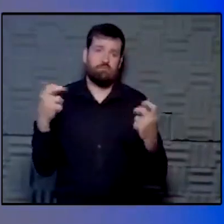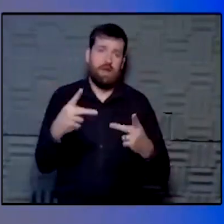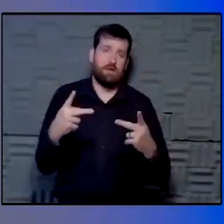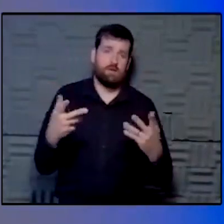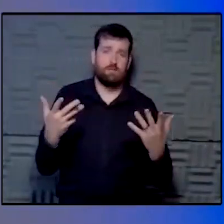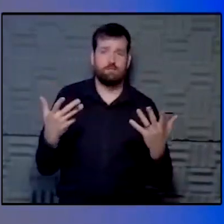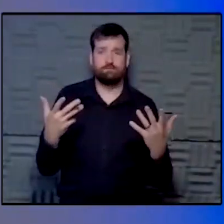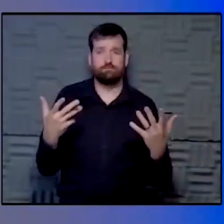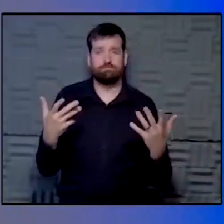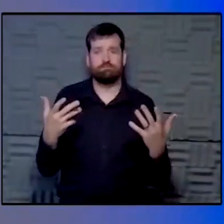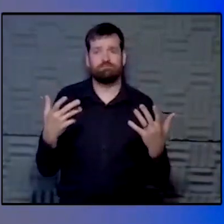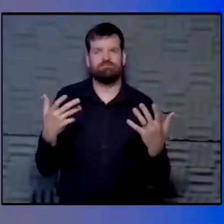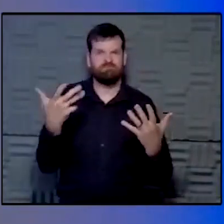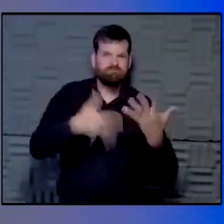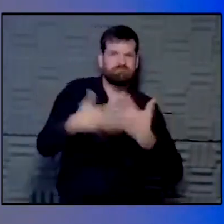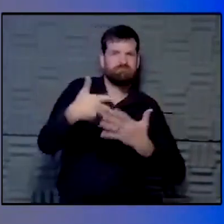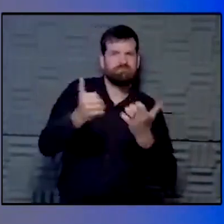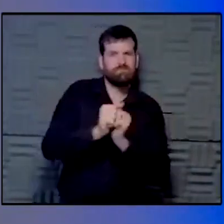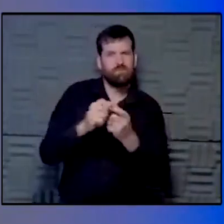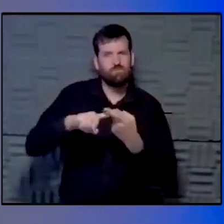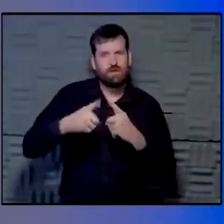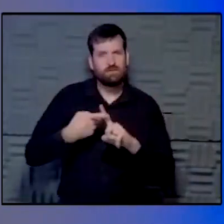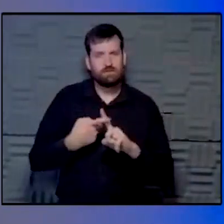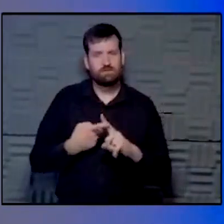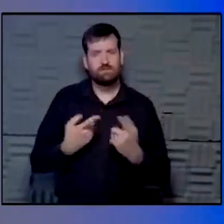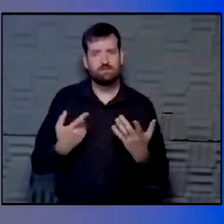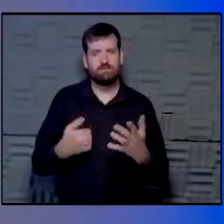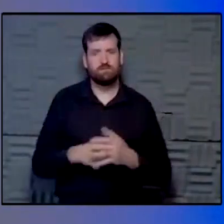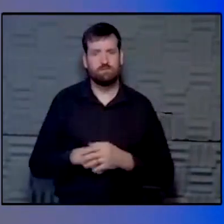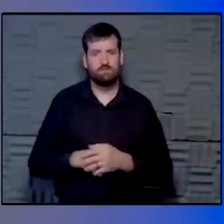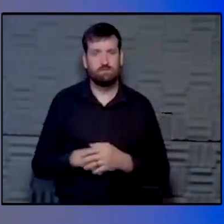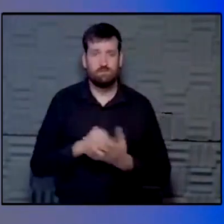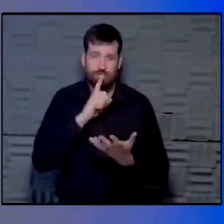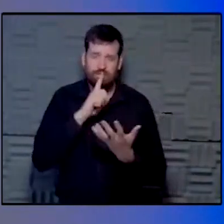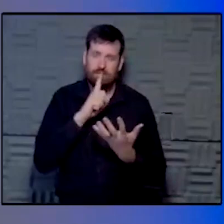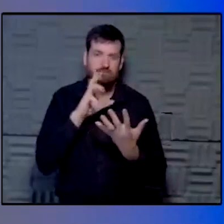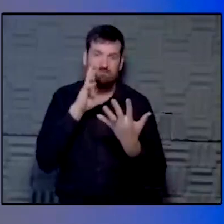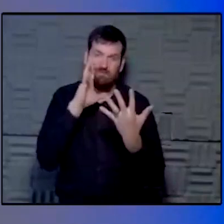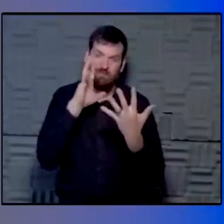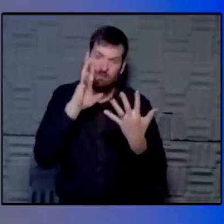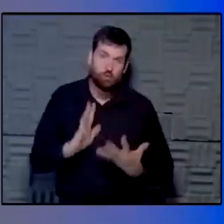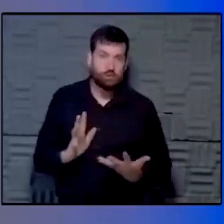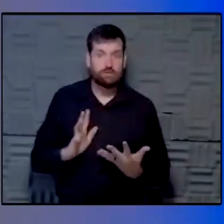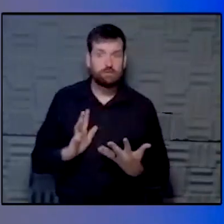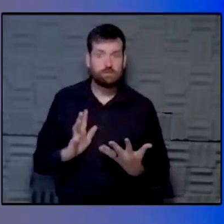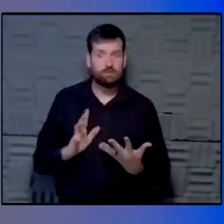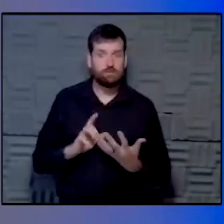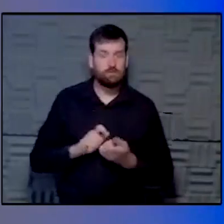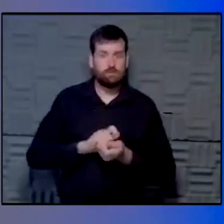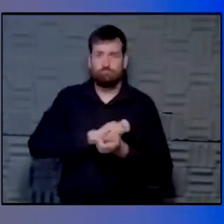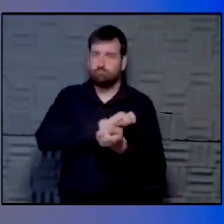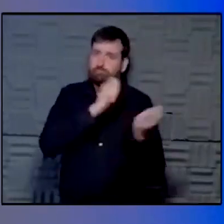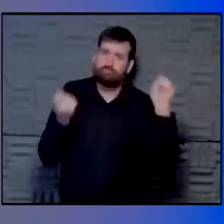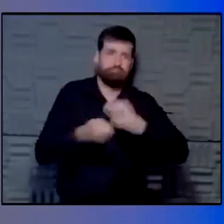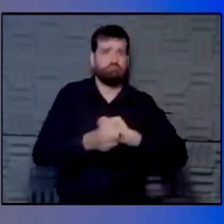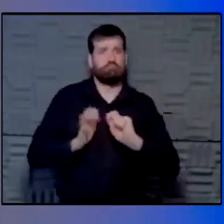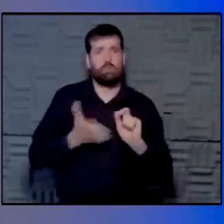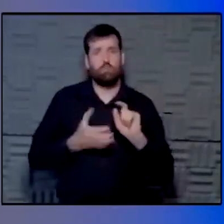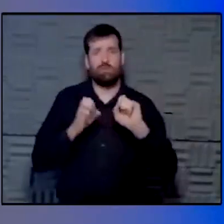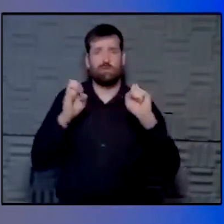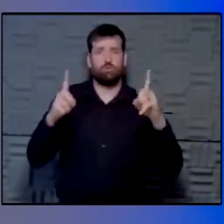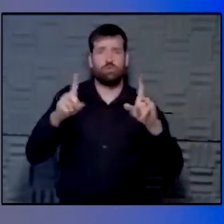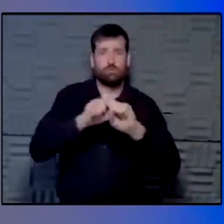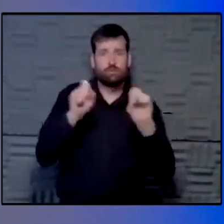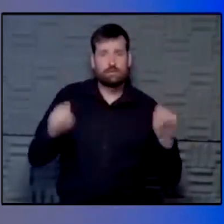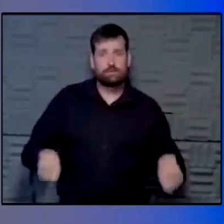to, being with their friends. This has really, unfortunately, changed our education system and